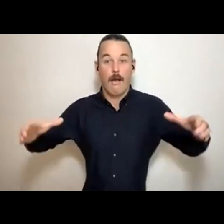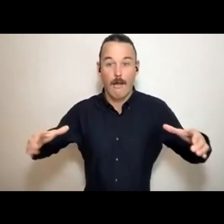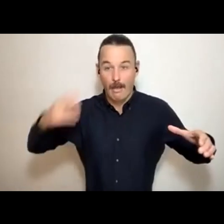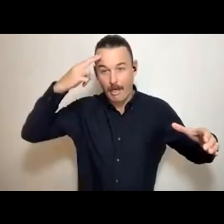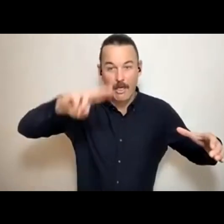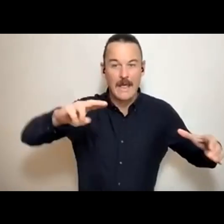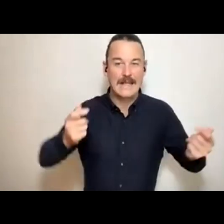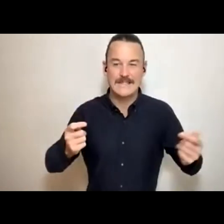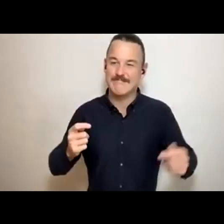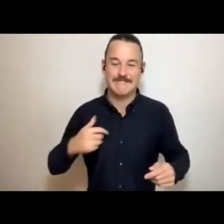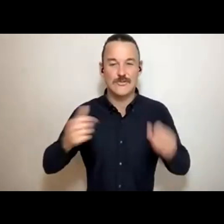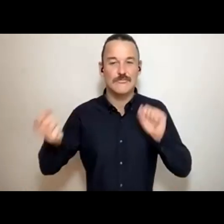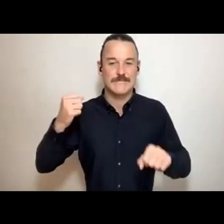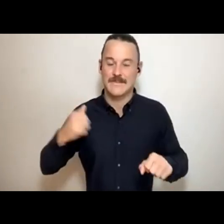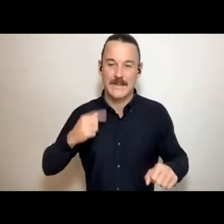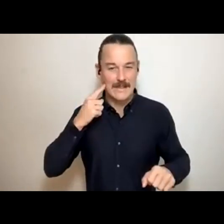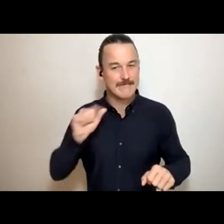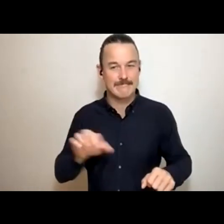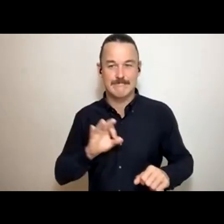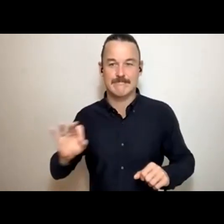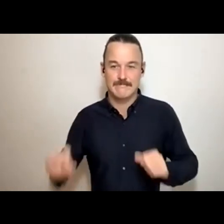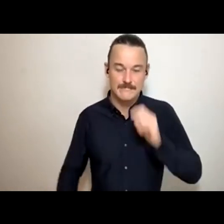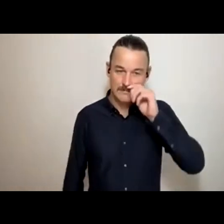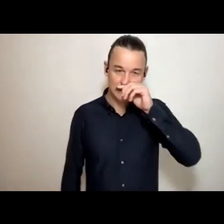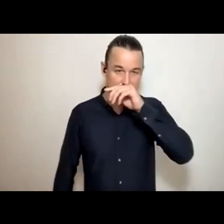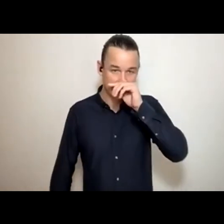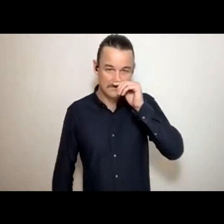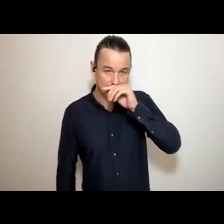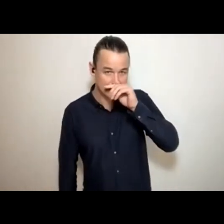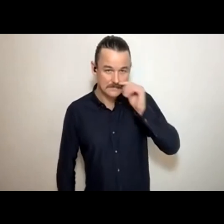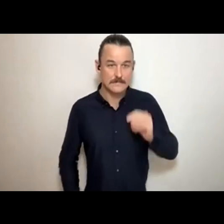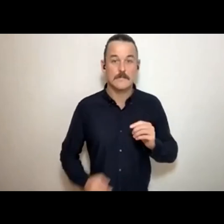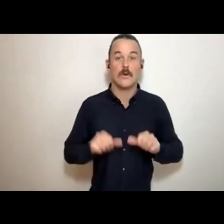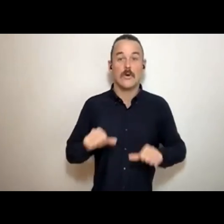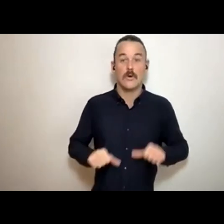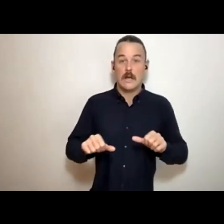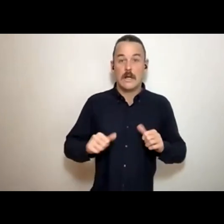uh, let's see final bit. Oh, come on.